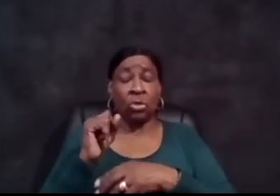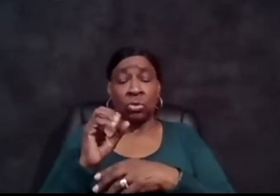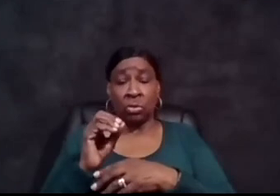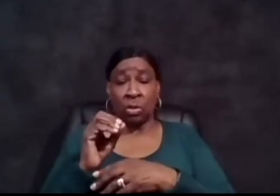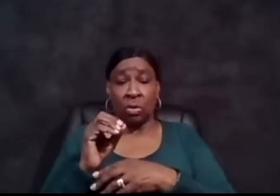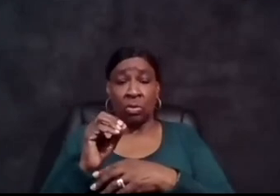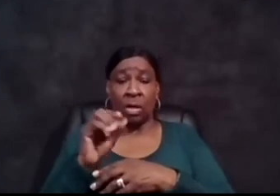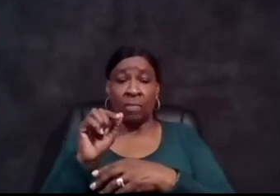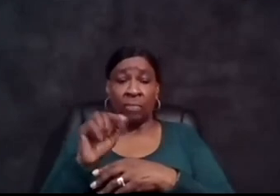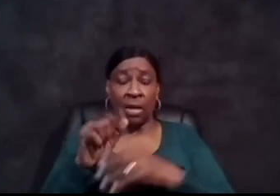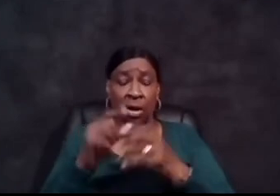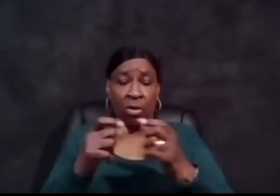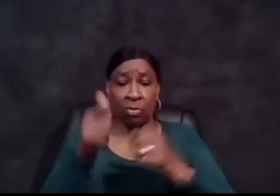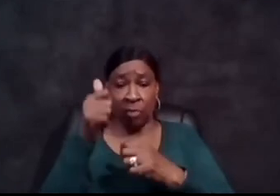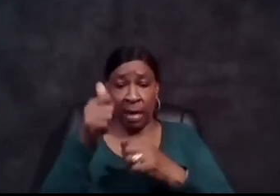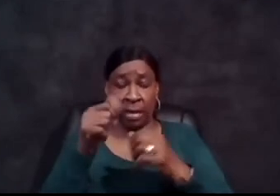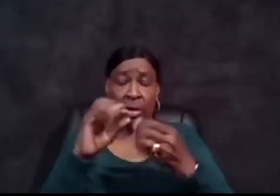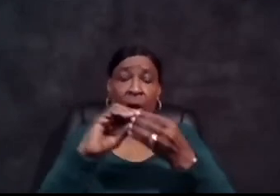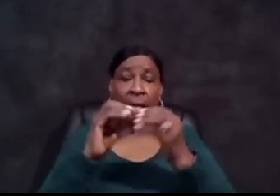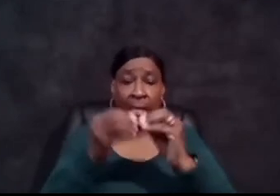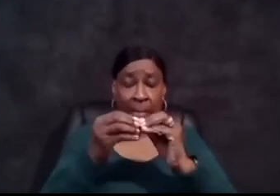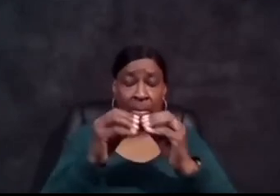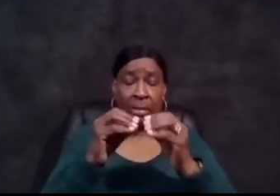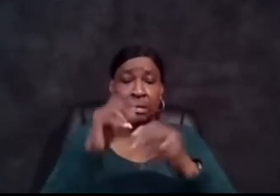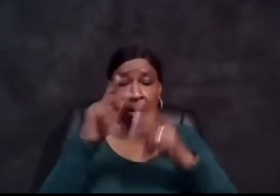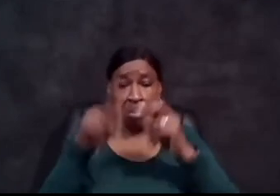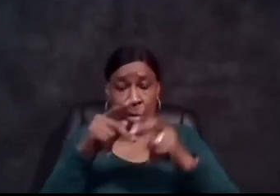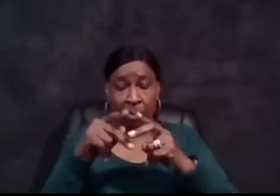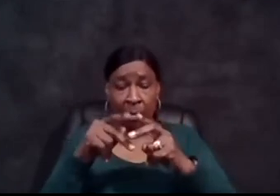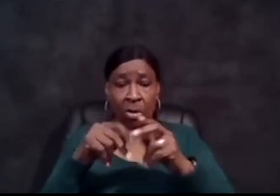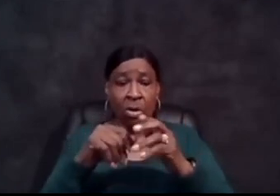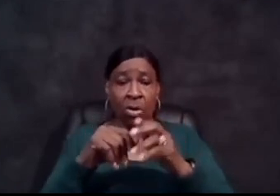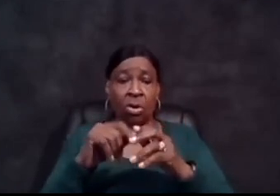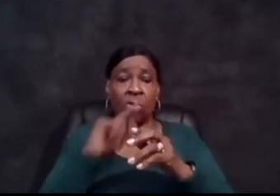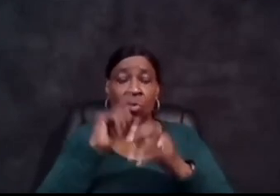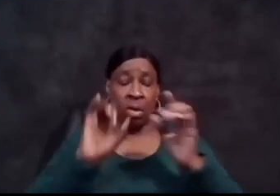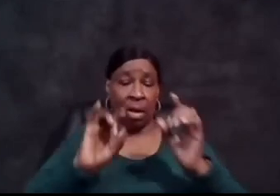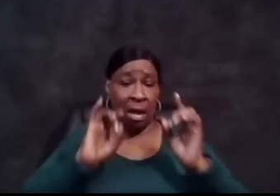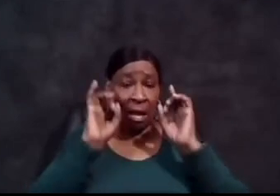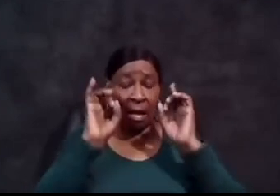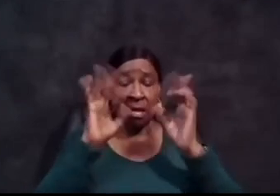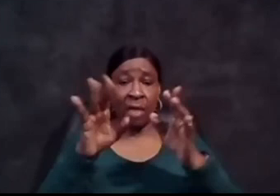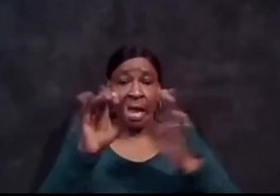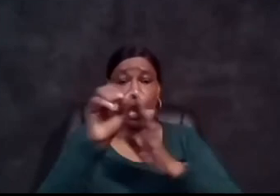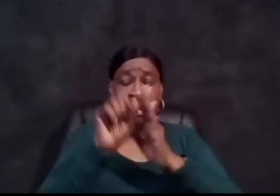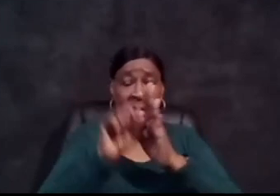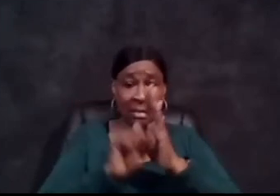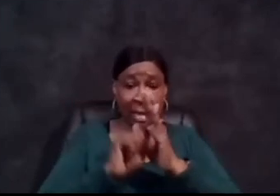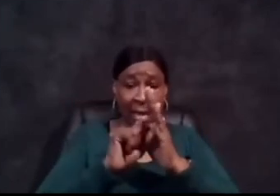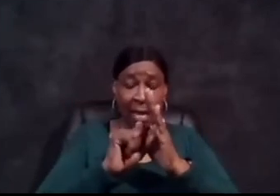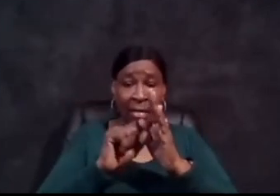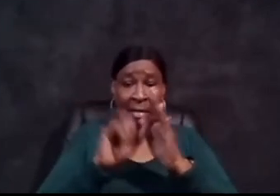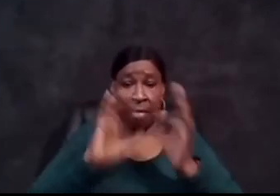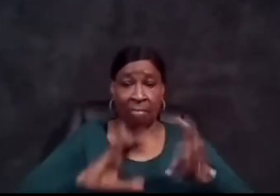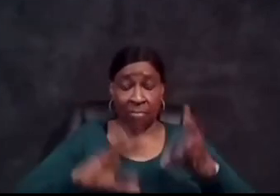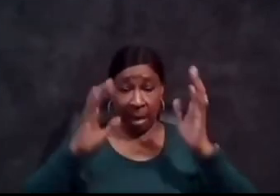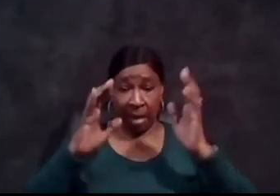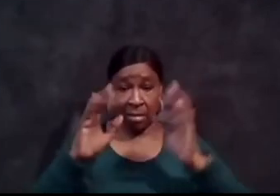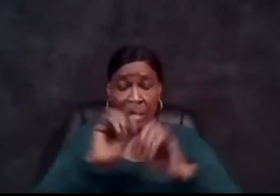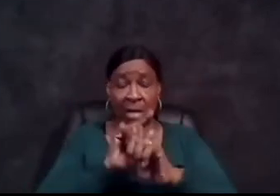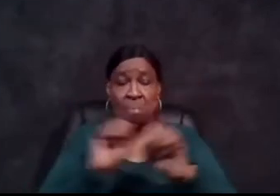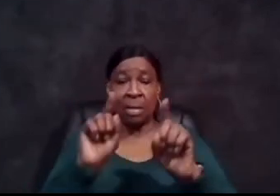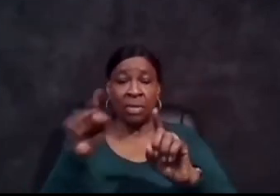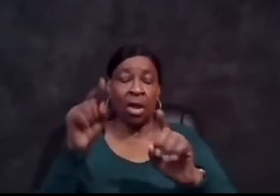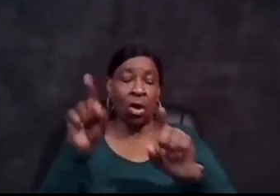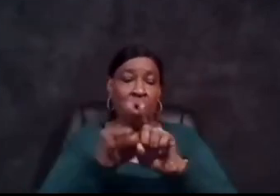there are greater numbers of people who are appalled by the state violence and also recognize the deterrent sort